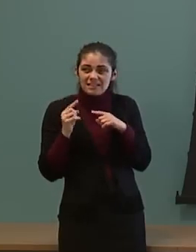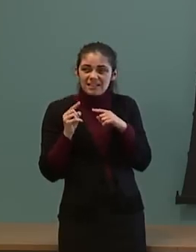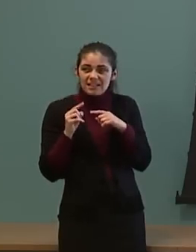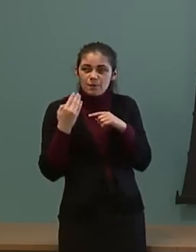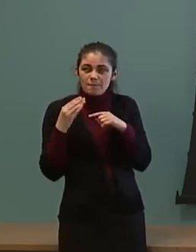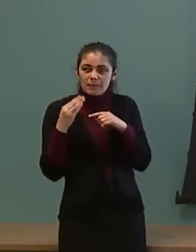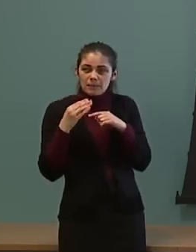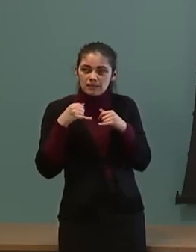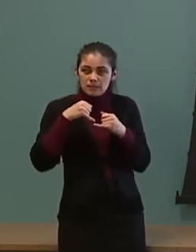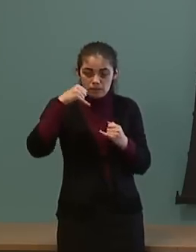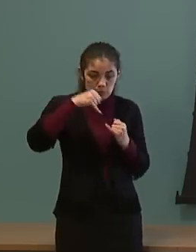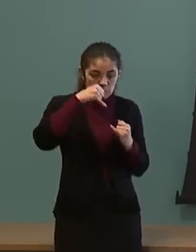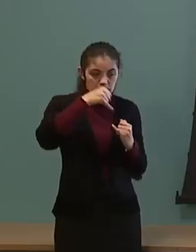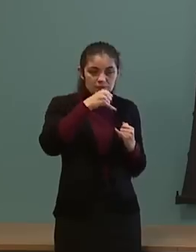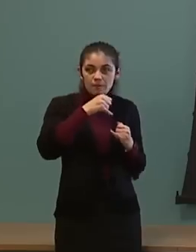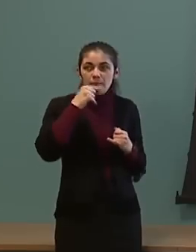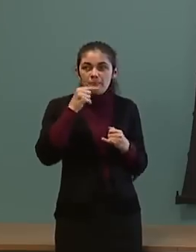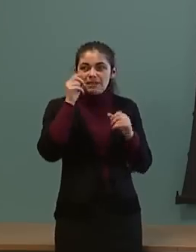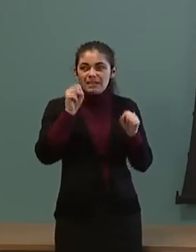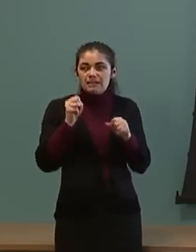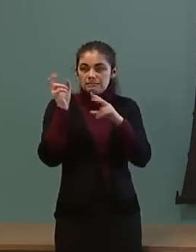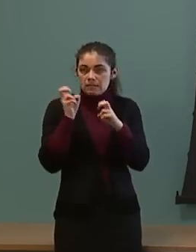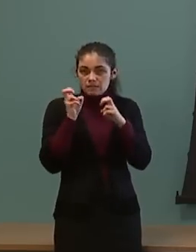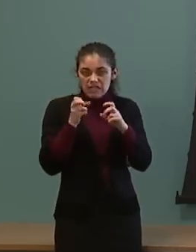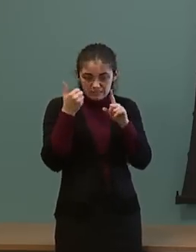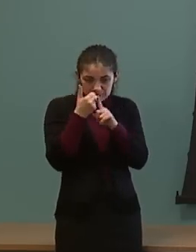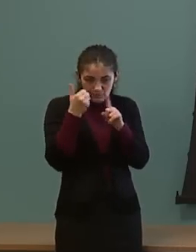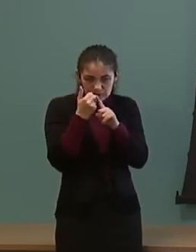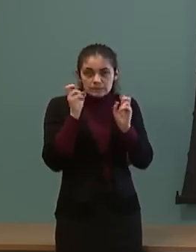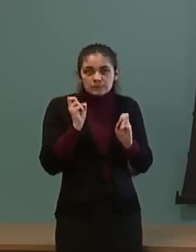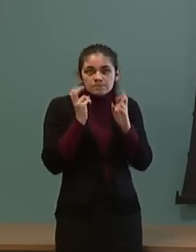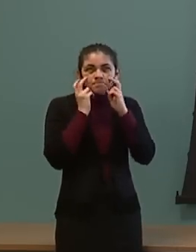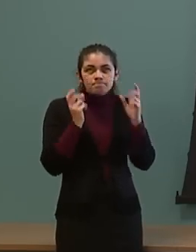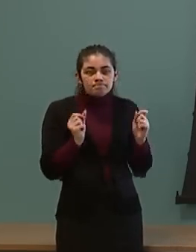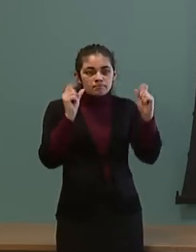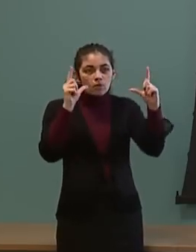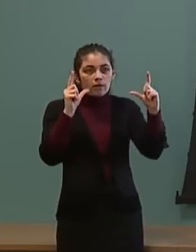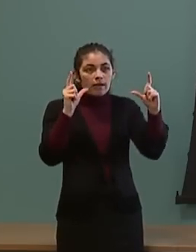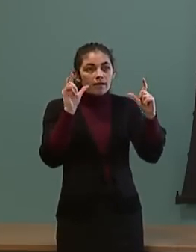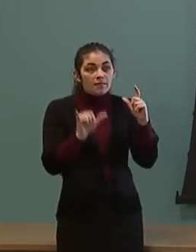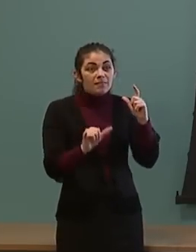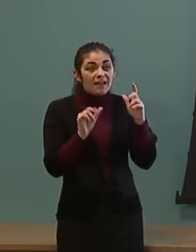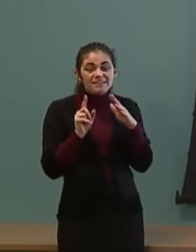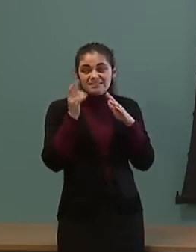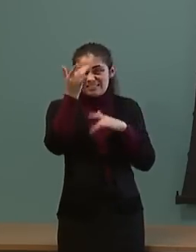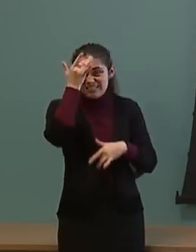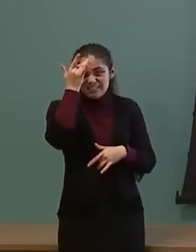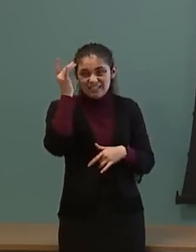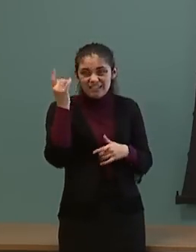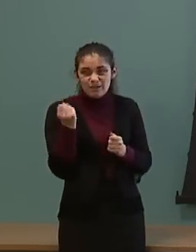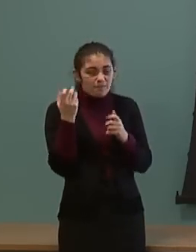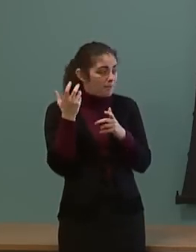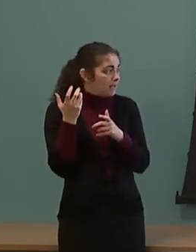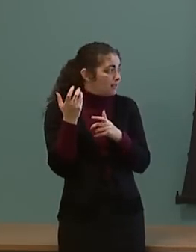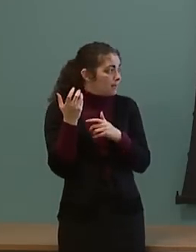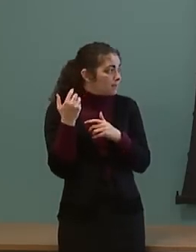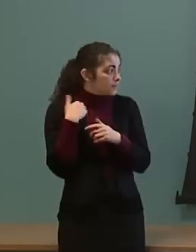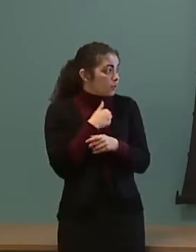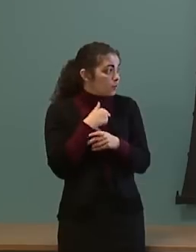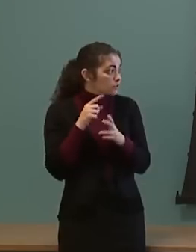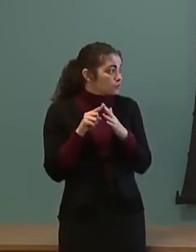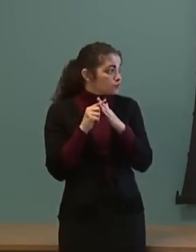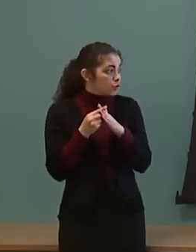our website, you can, the public, anybody can download this and look at it. The confirmed illness onset is a lag for many cases from when we